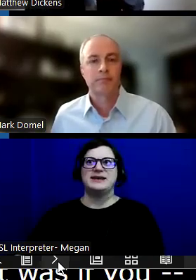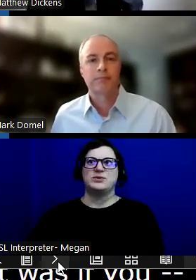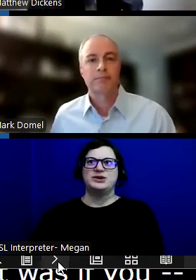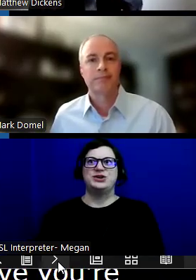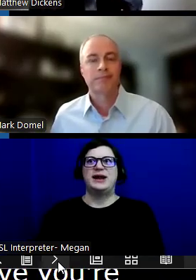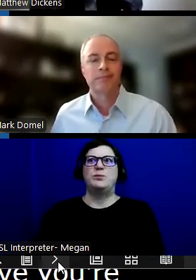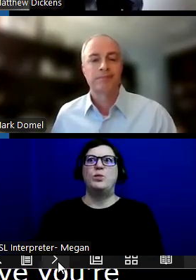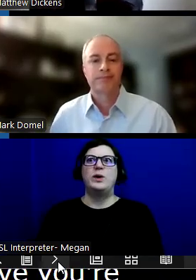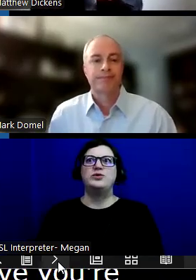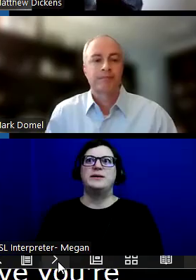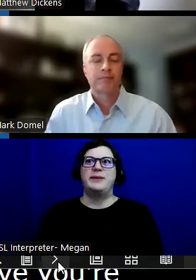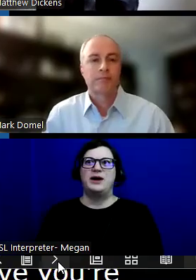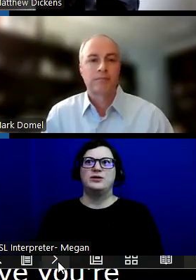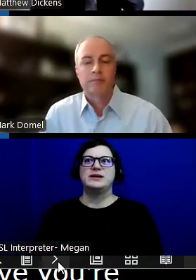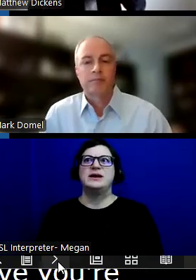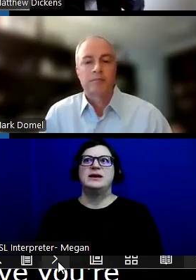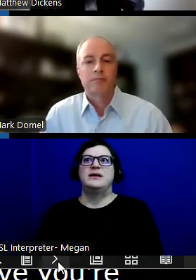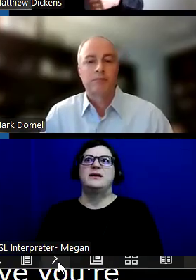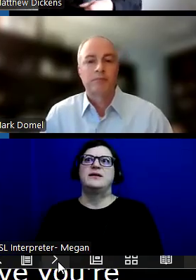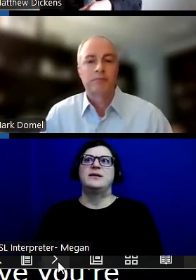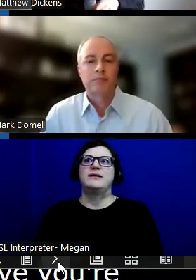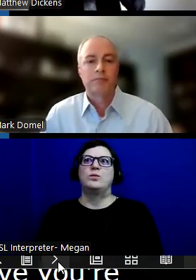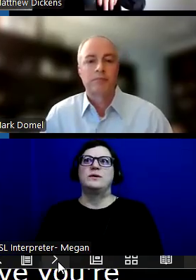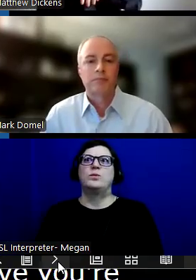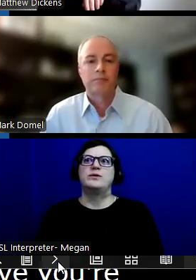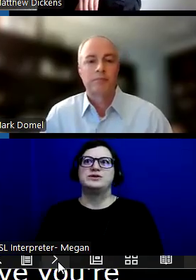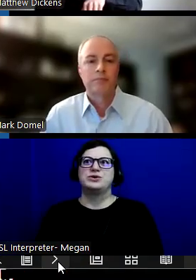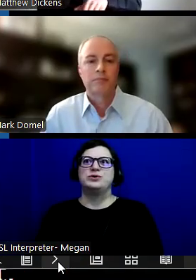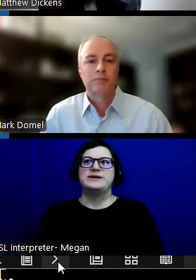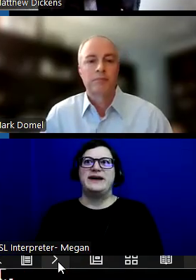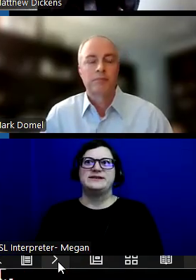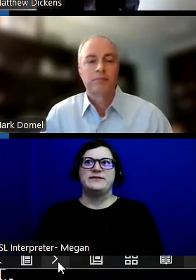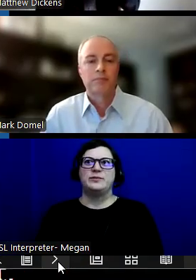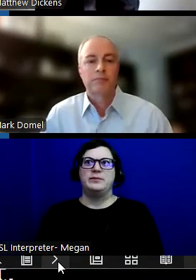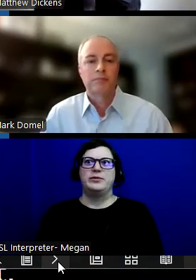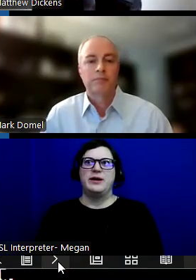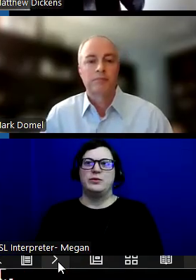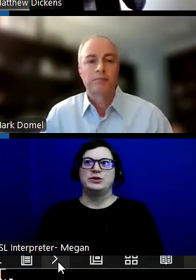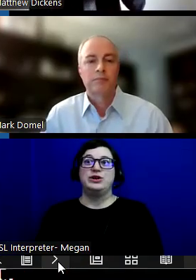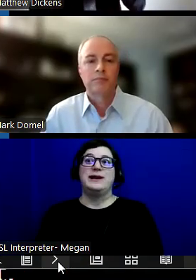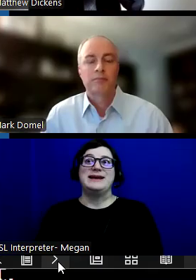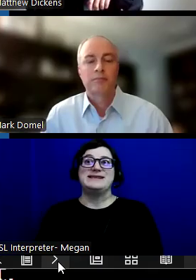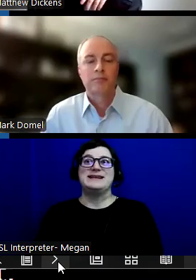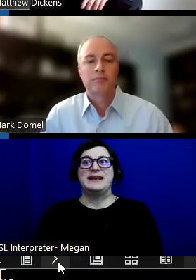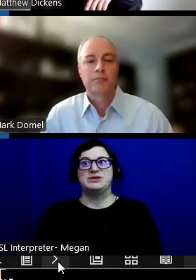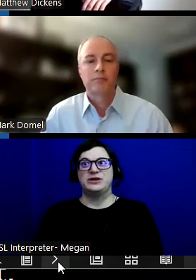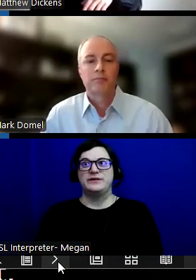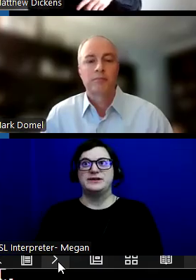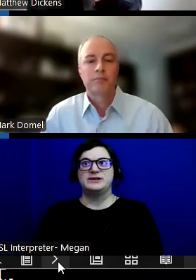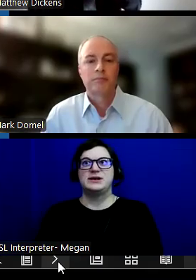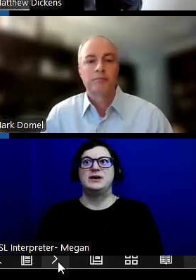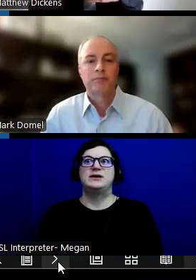that last question, I'm wondering about were the school to have several people that were to utilize that